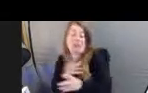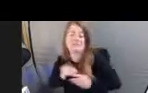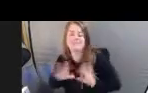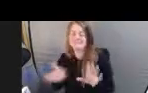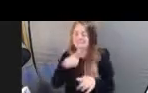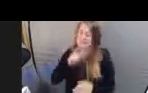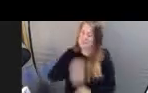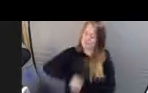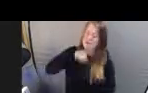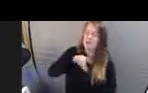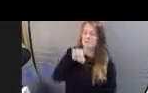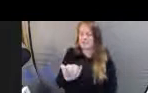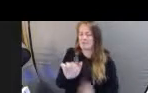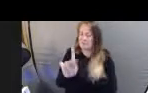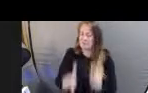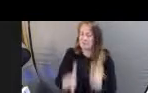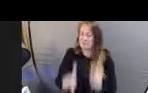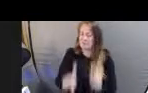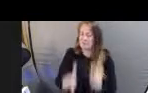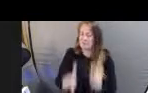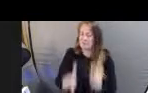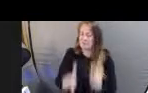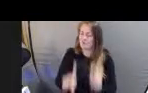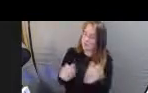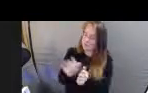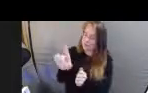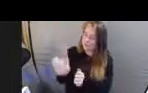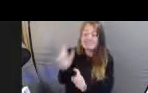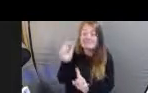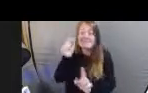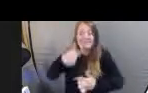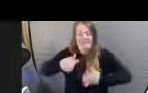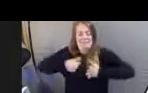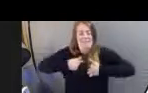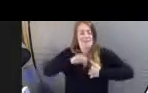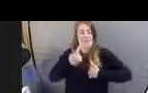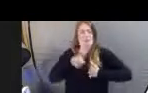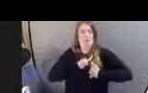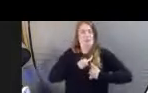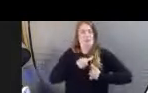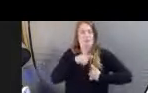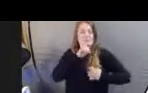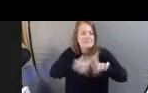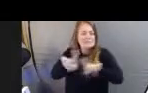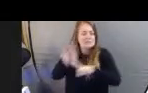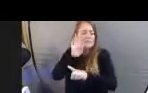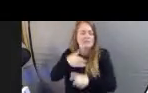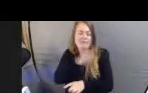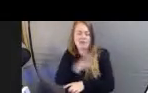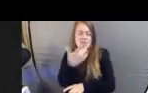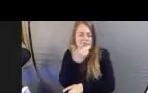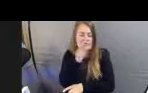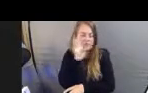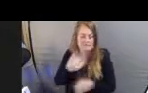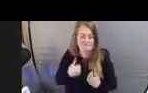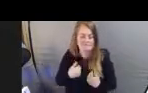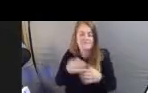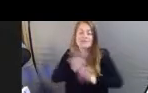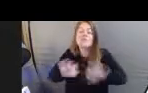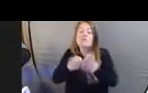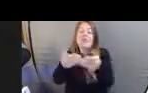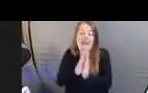be called a person with a disability. But again, that's going to vary from person to person, which is why it's so important to ask.